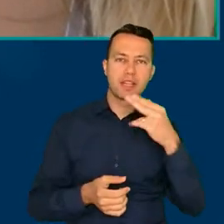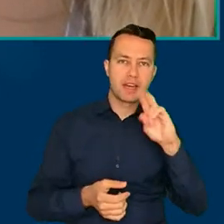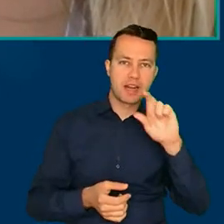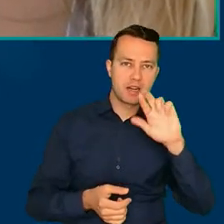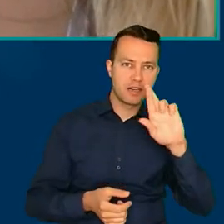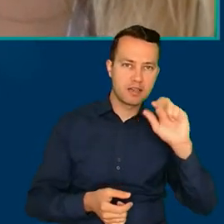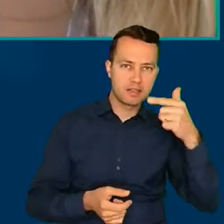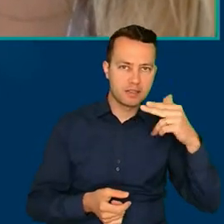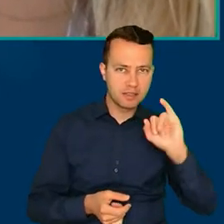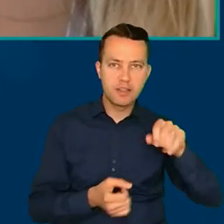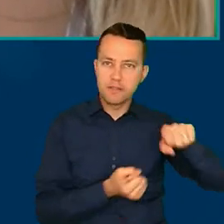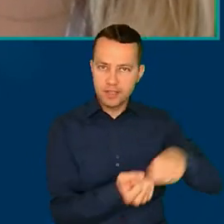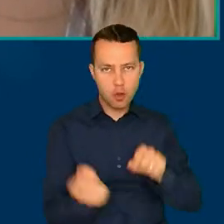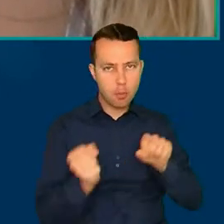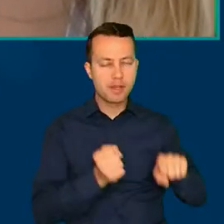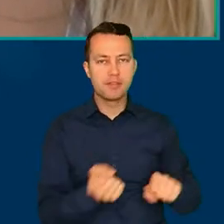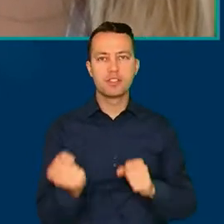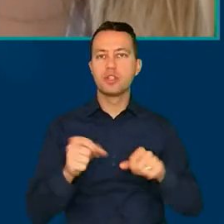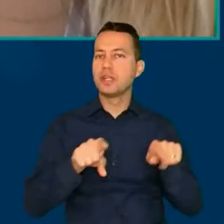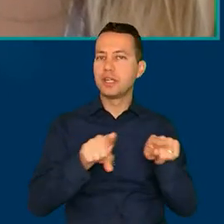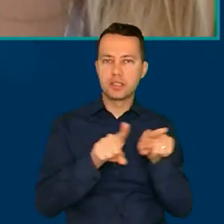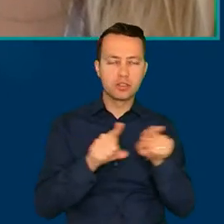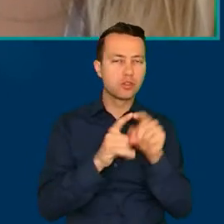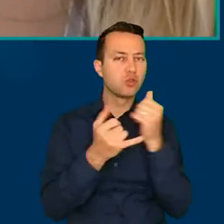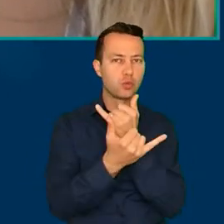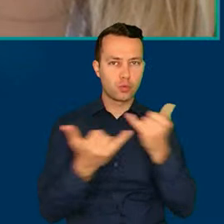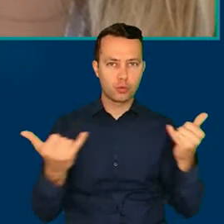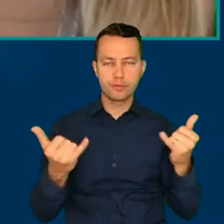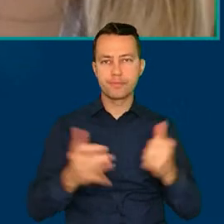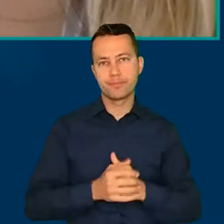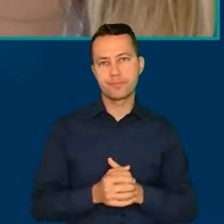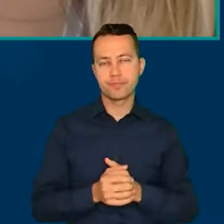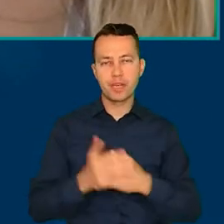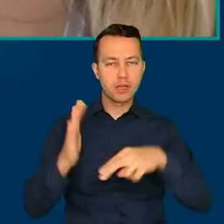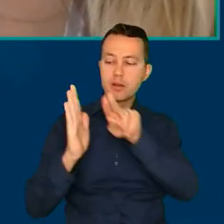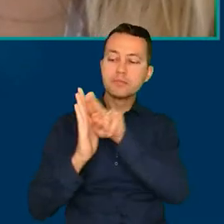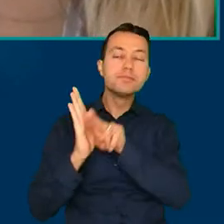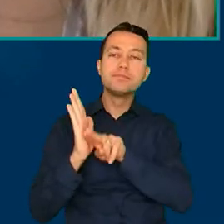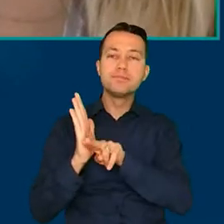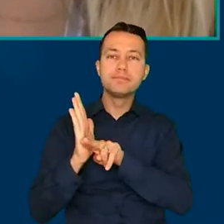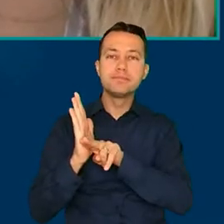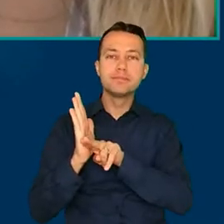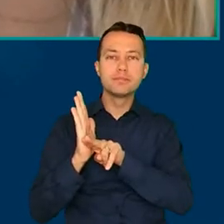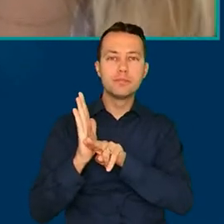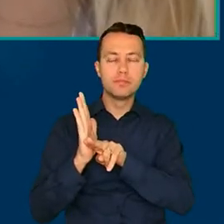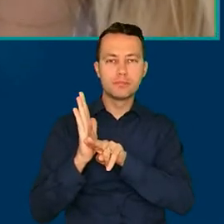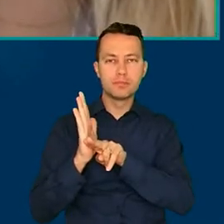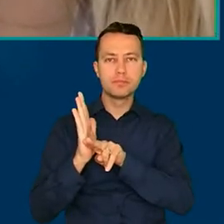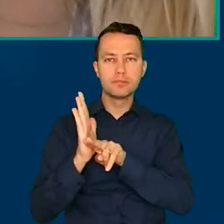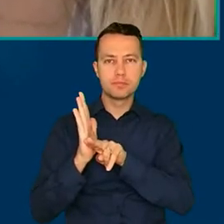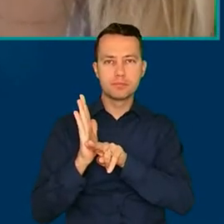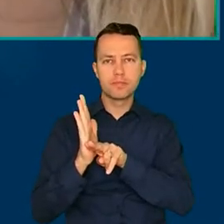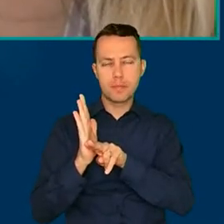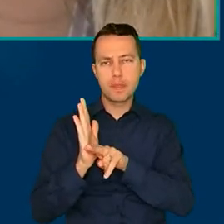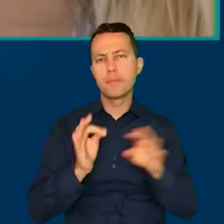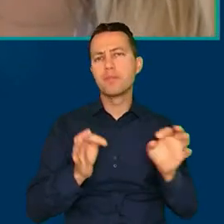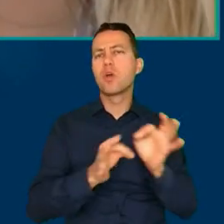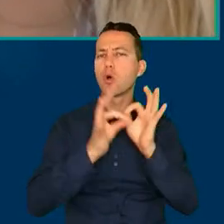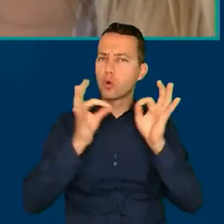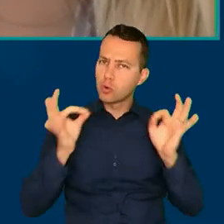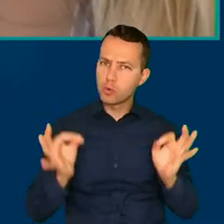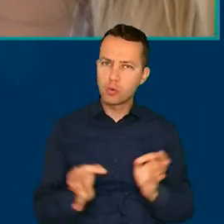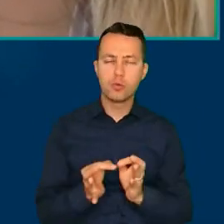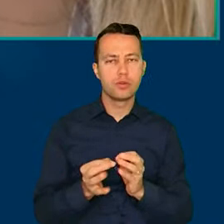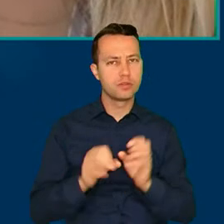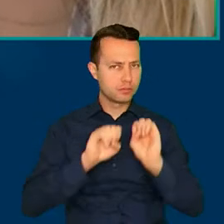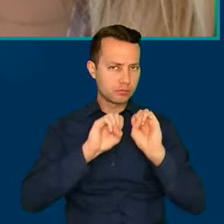to operationalize and provide more detail on what companies can actually do in practice to identify impacts, to use leverage